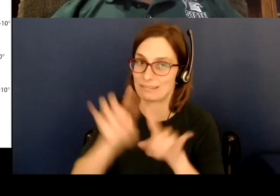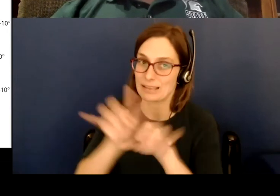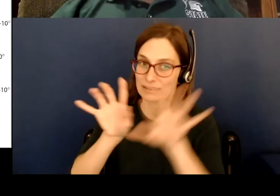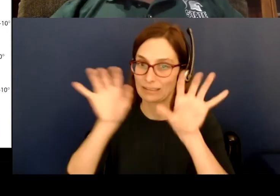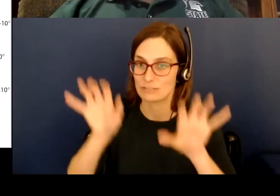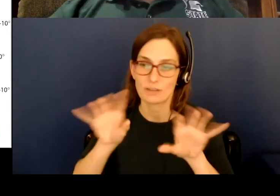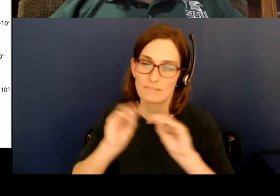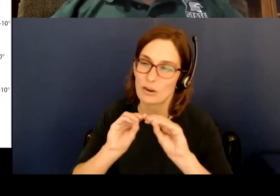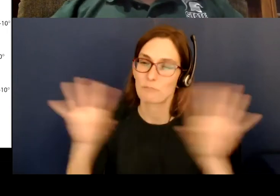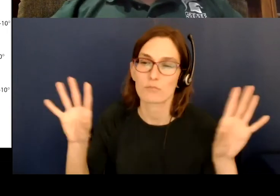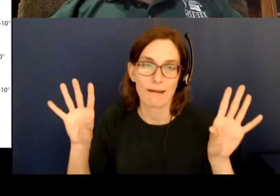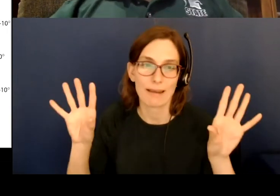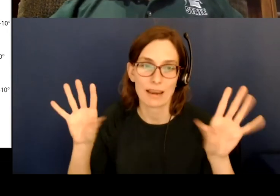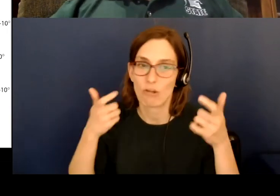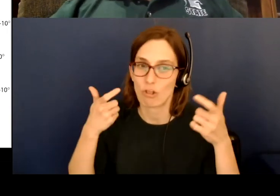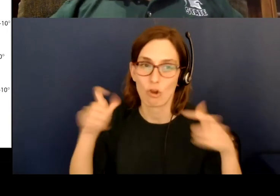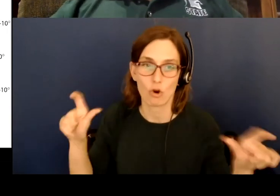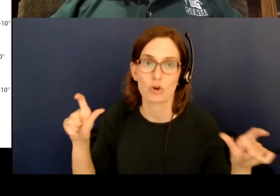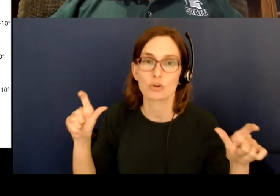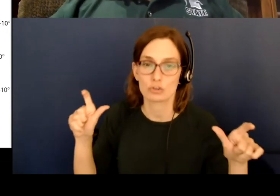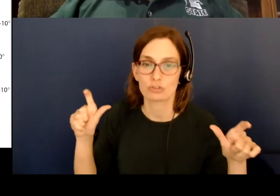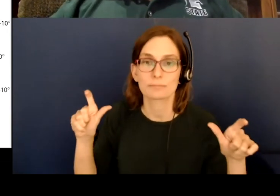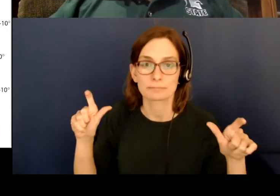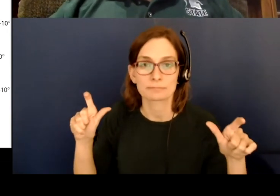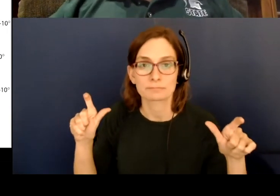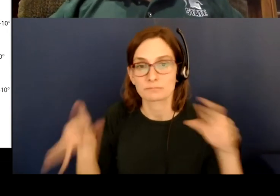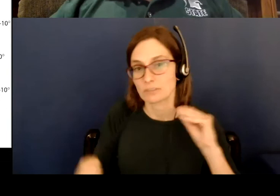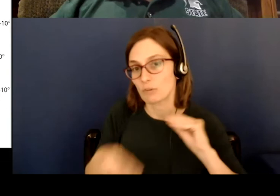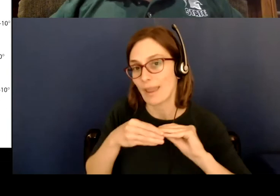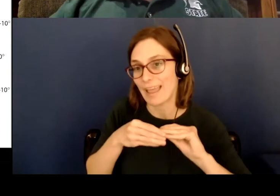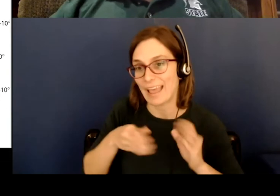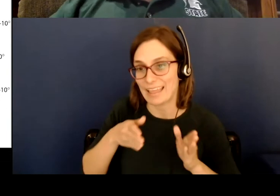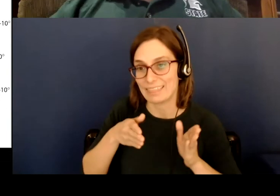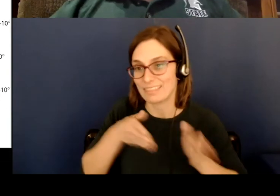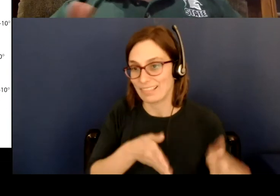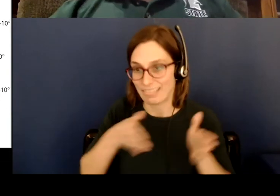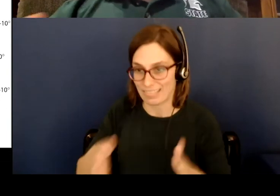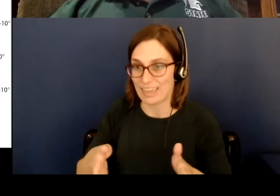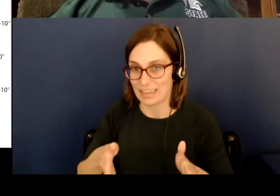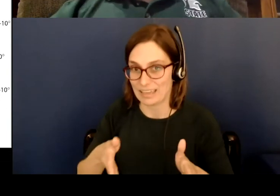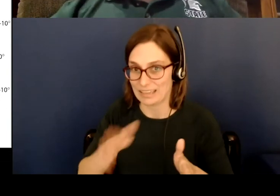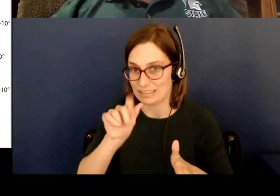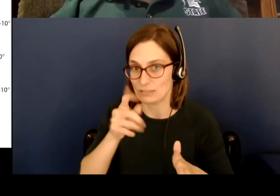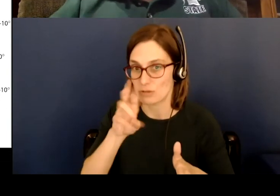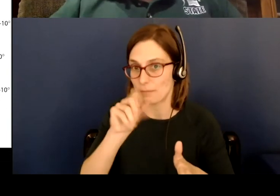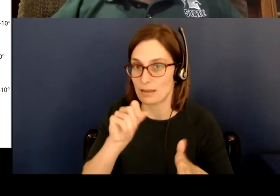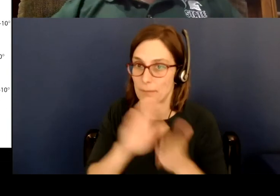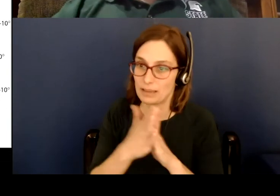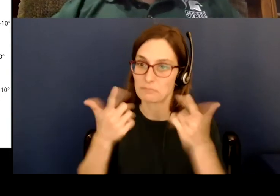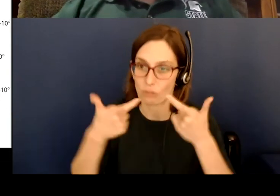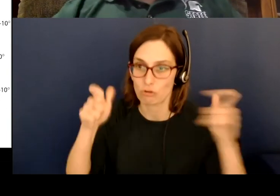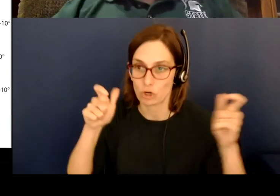very bright, very large. If you add its legs, which is the constellation of Andromeda, it becomes the largest constellation in the